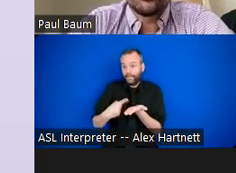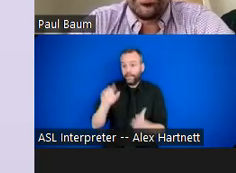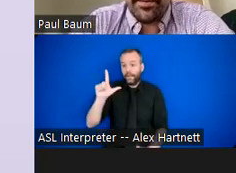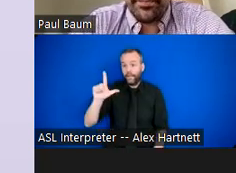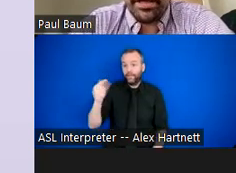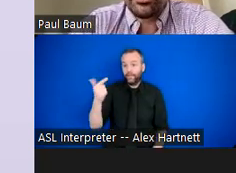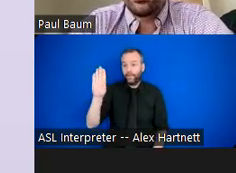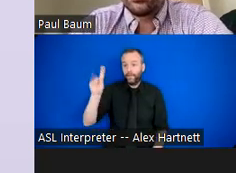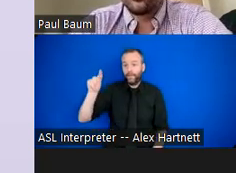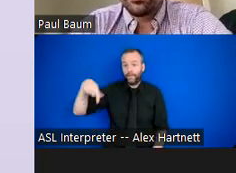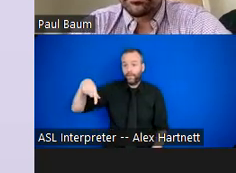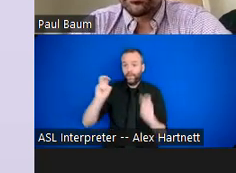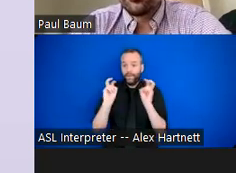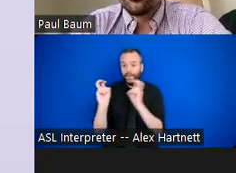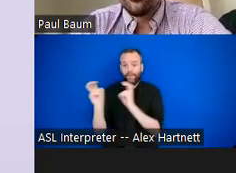plus populations.